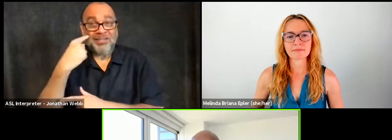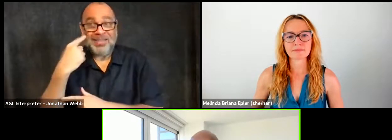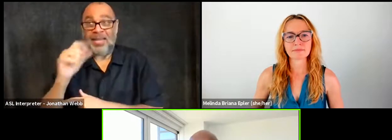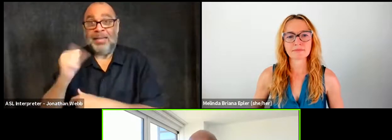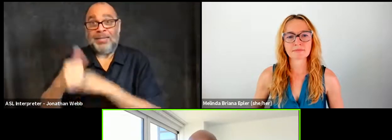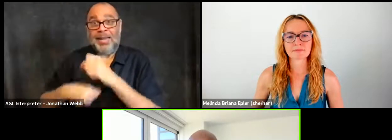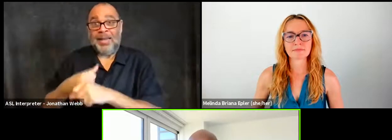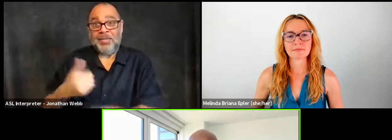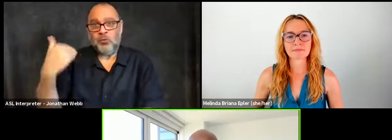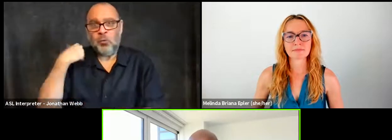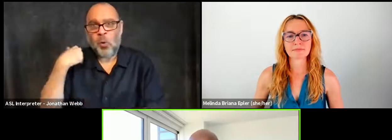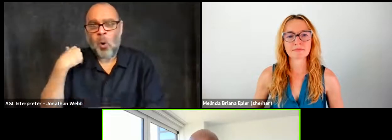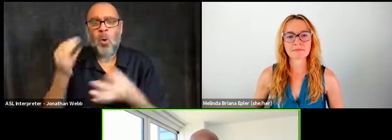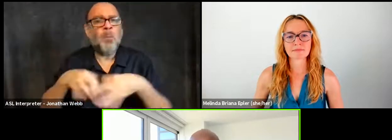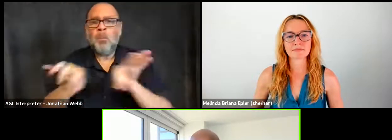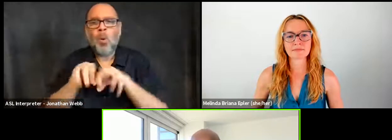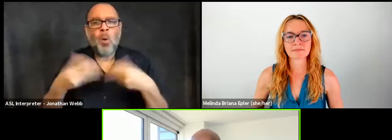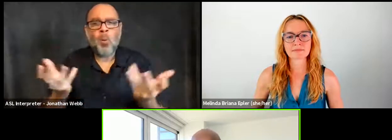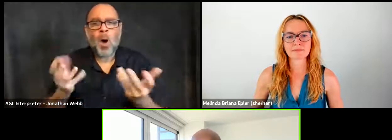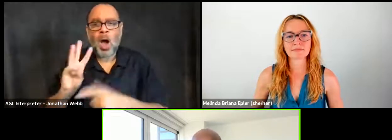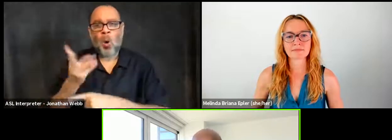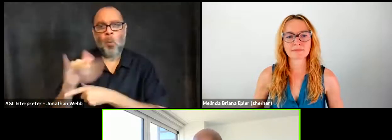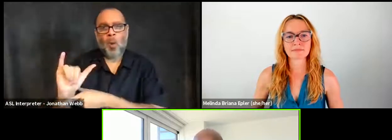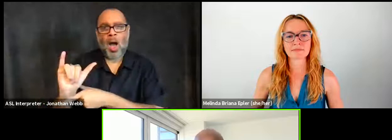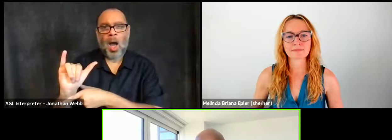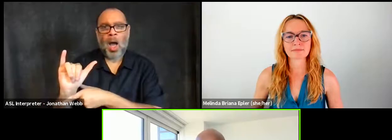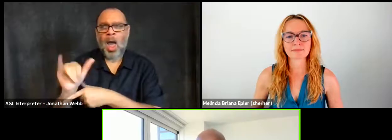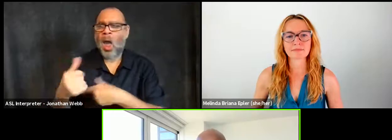And what am I going to do about it?